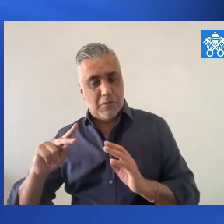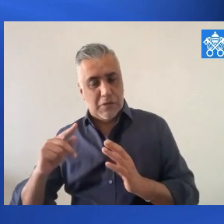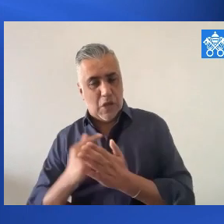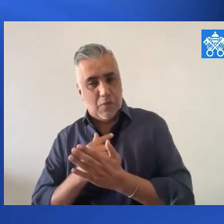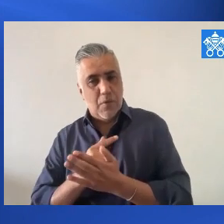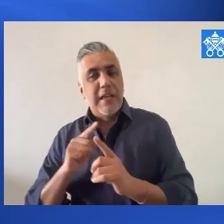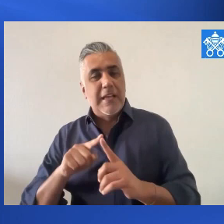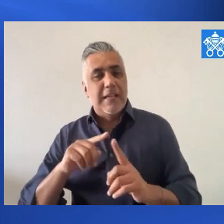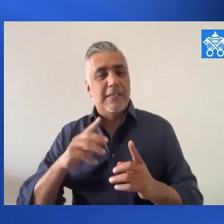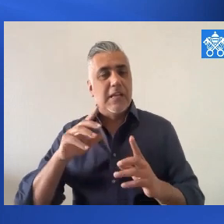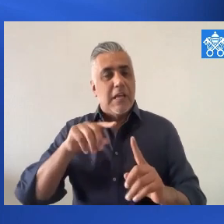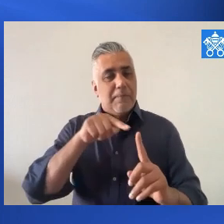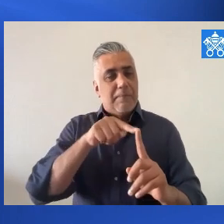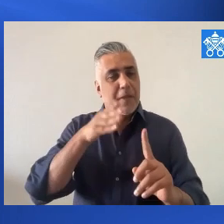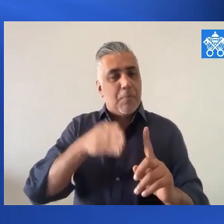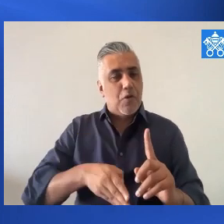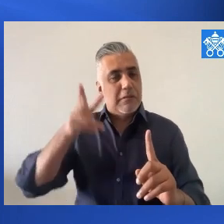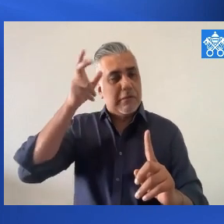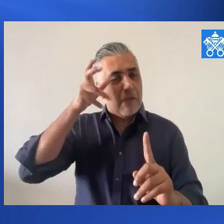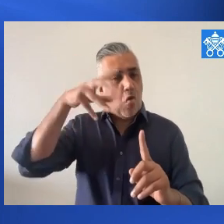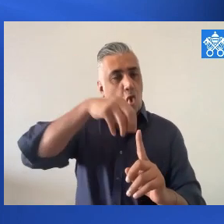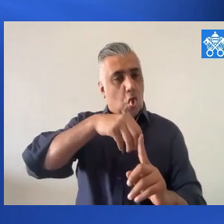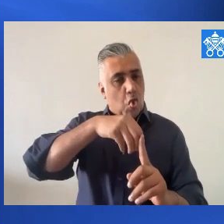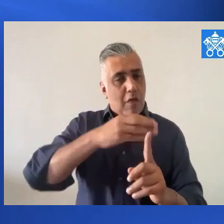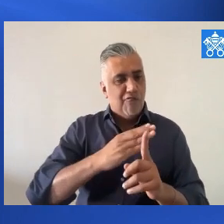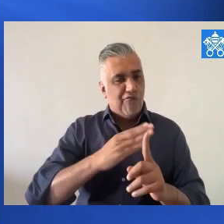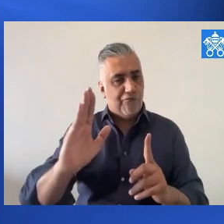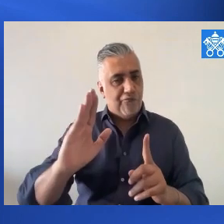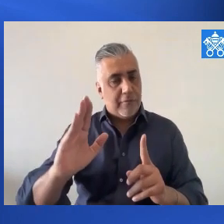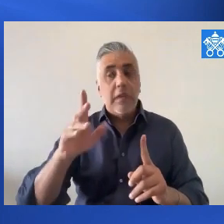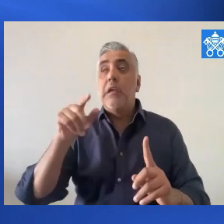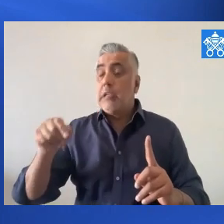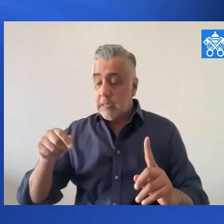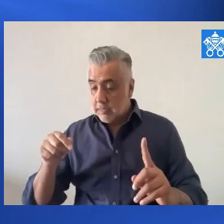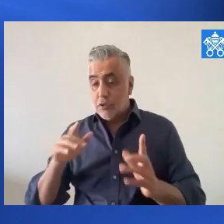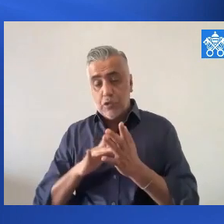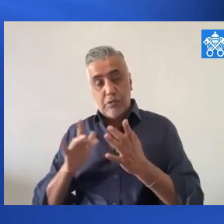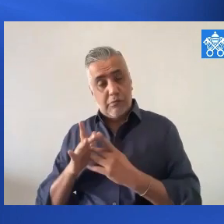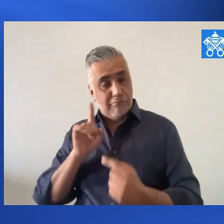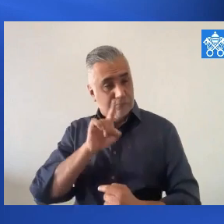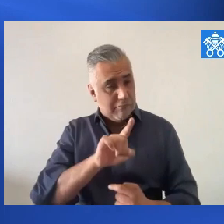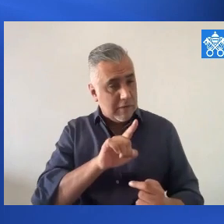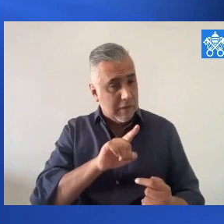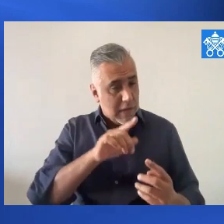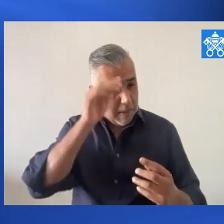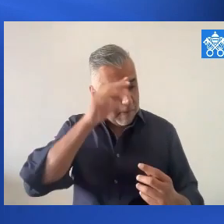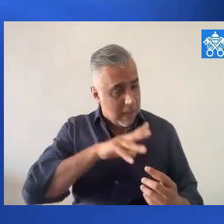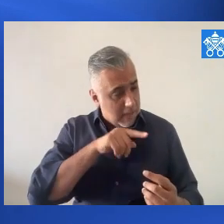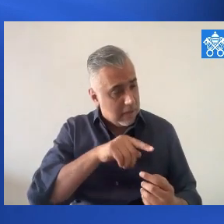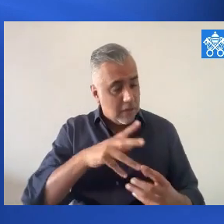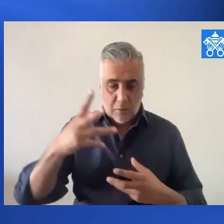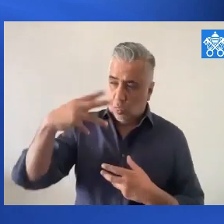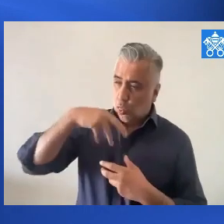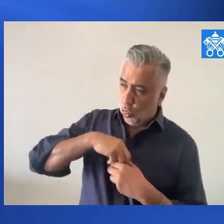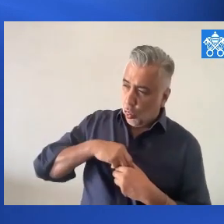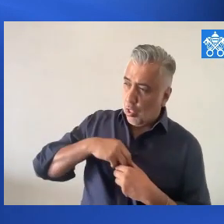in Mark's Gospel is an exorcism. In the synagogue of Capernaum, He delivers a man from